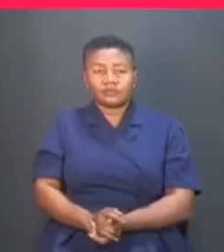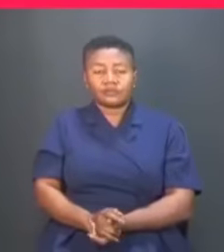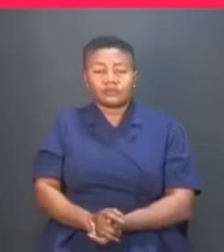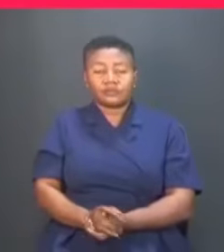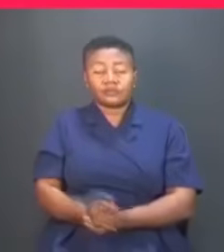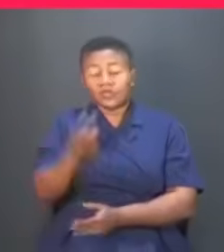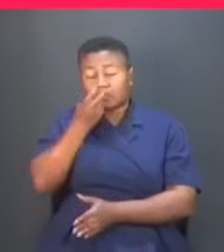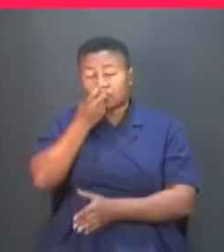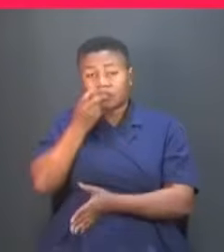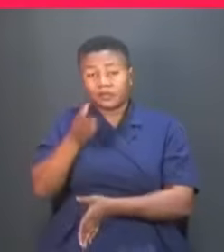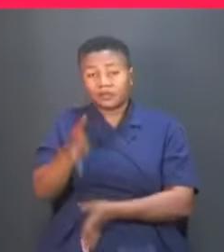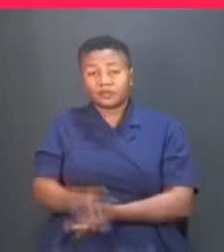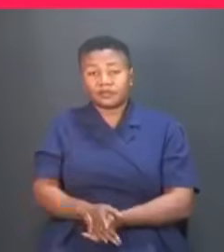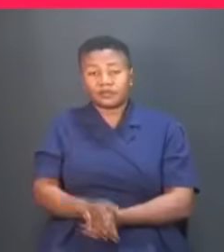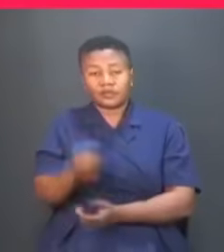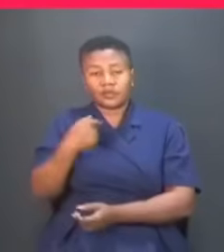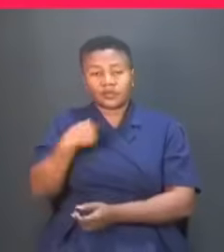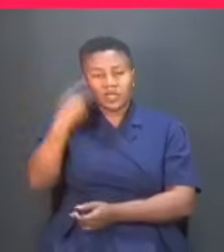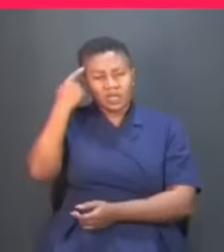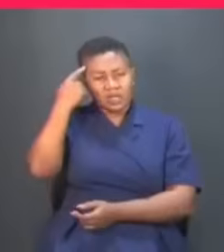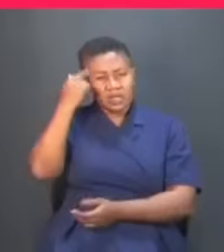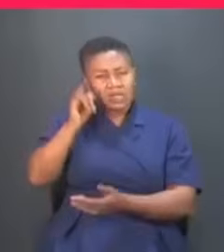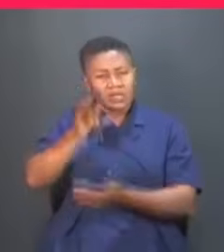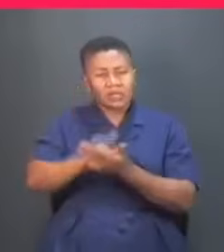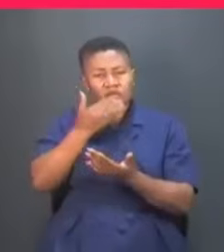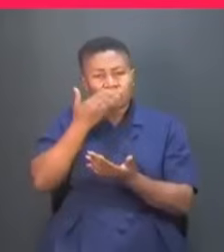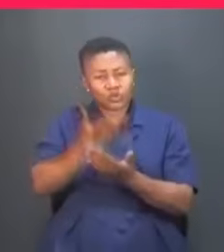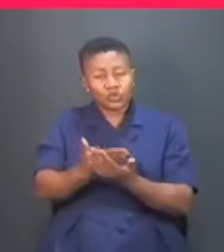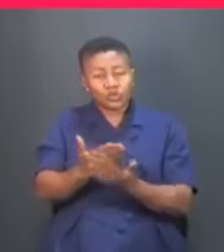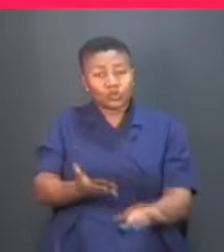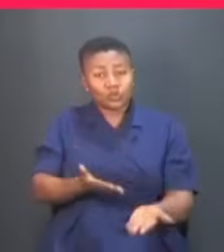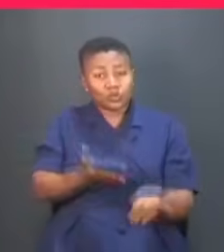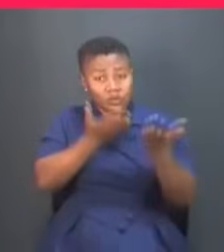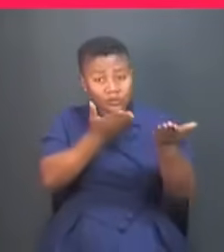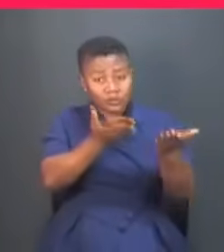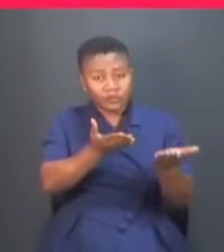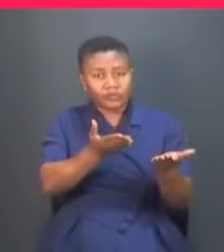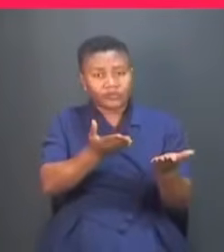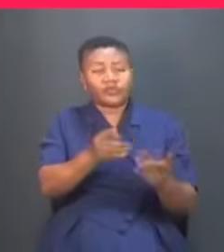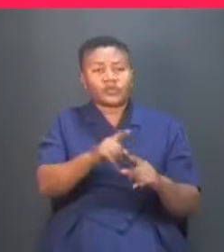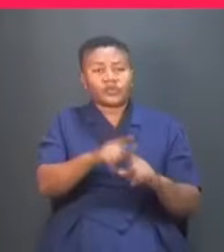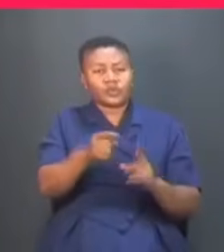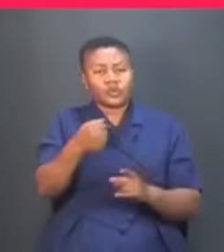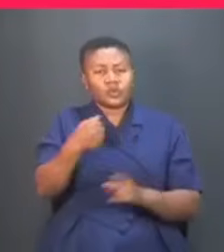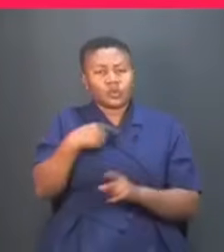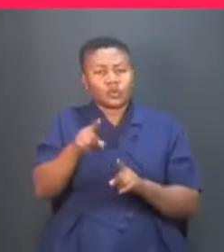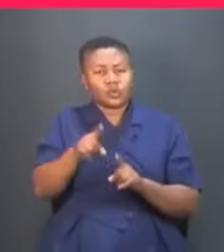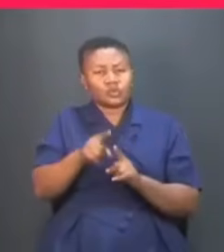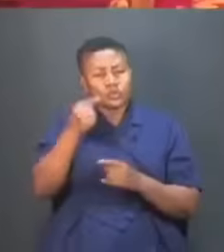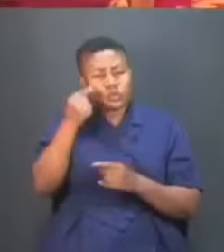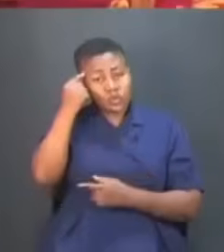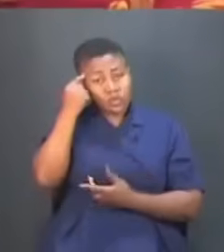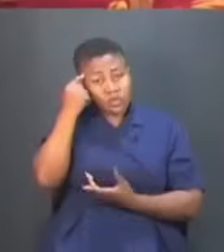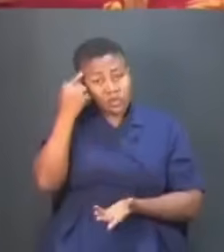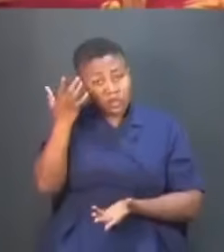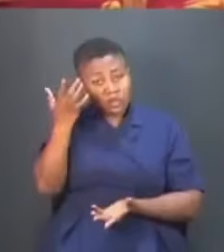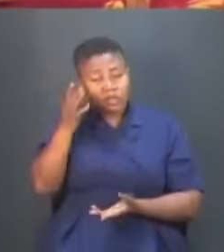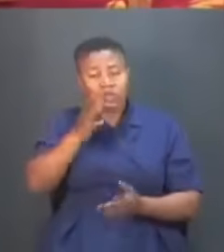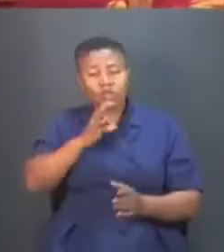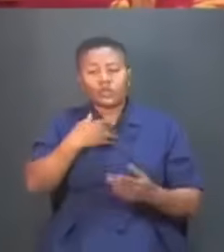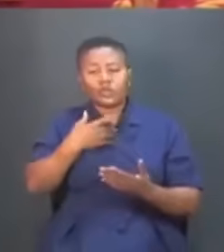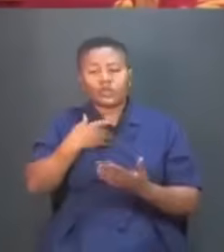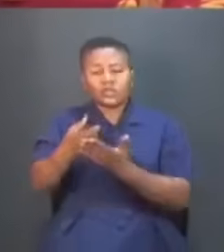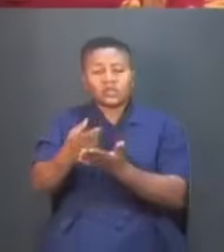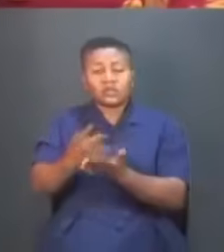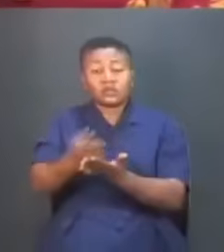Mr. Speaker, I think that's a good suggestion, but we are also looking at it from this perspective, talking to the youth